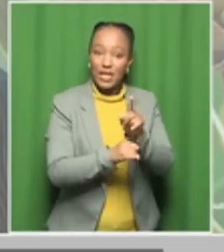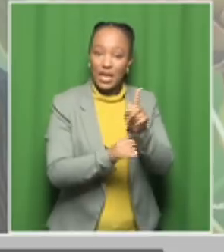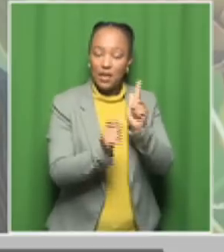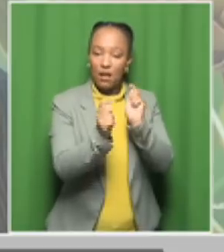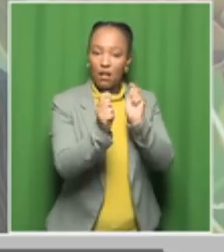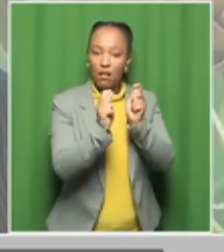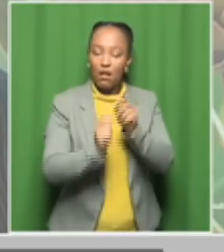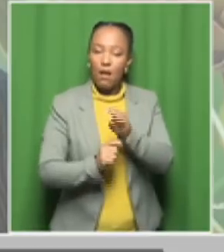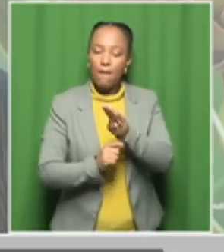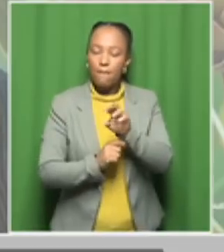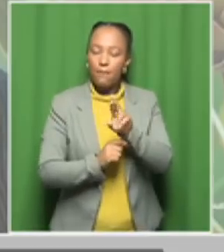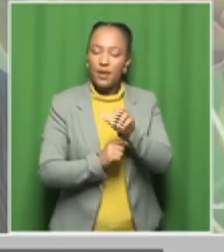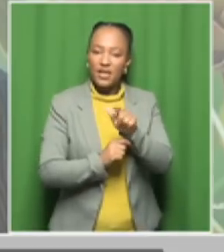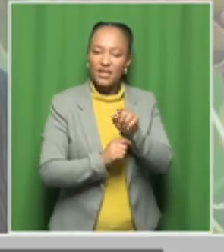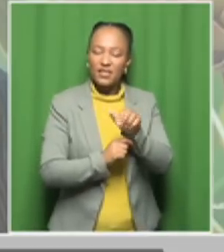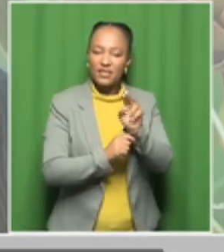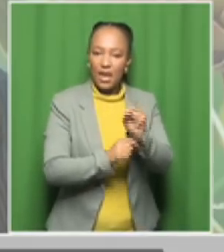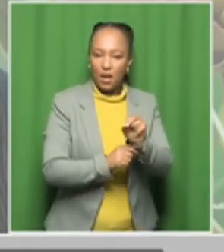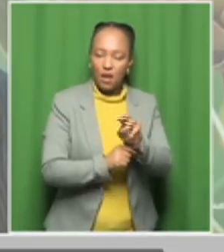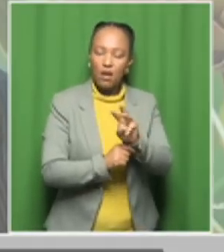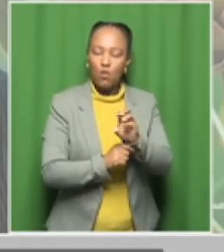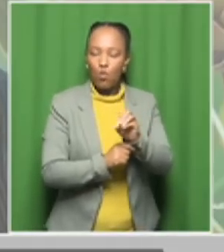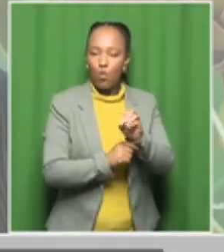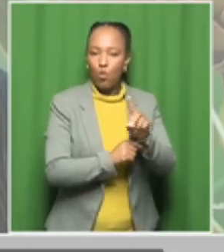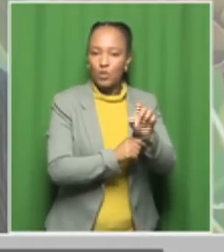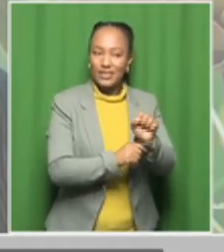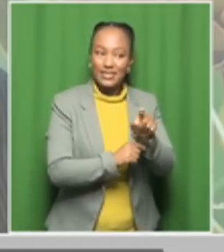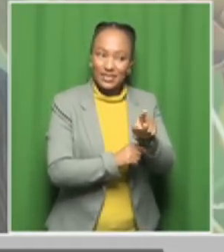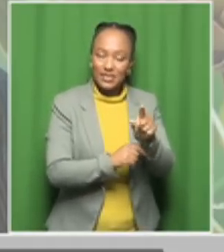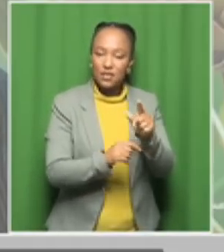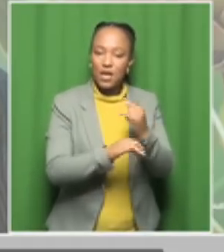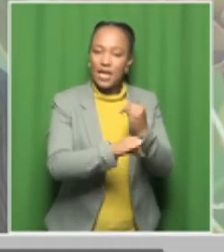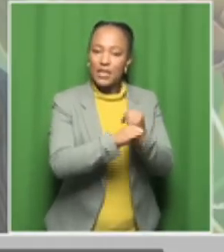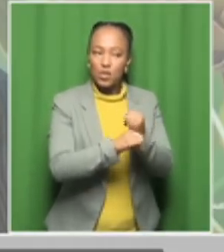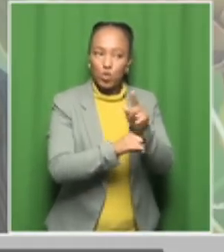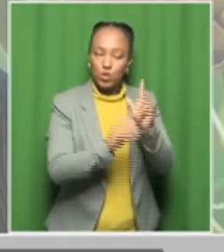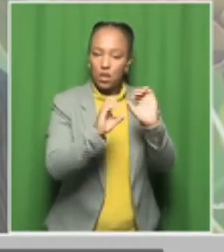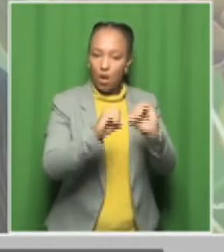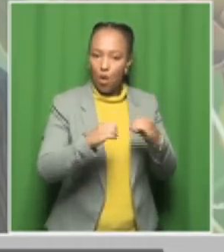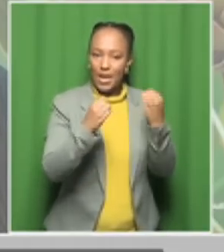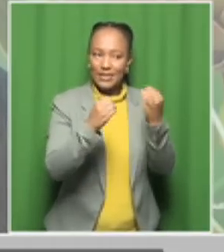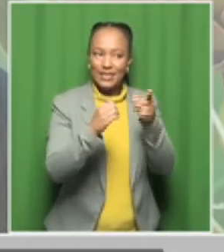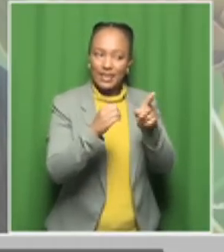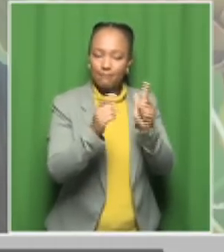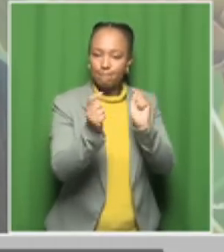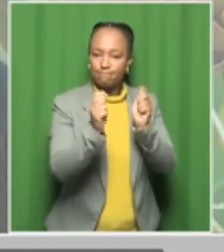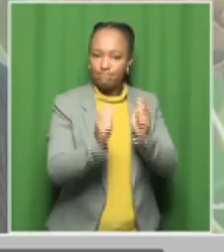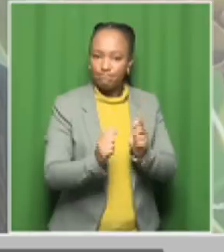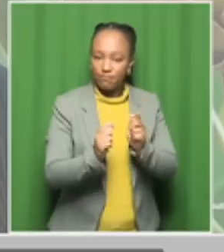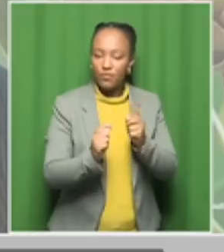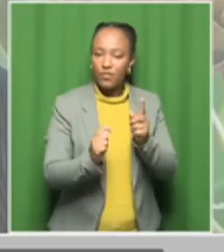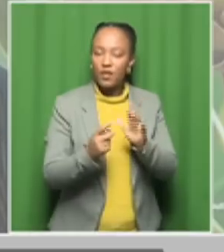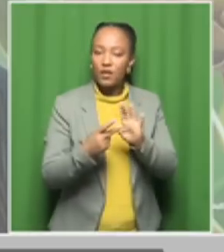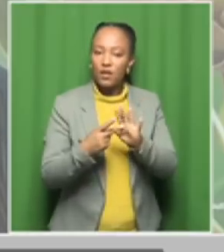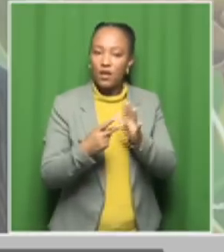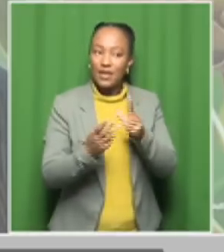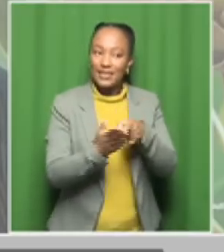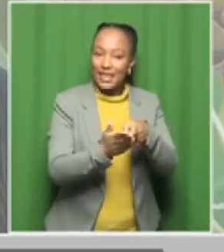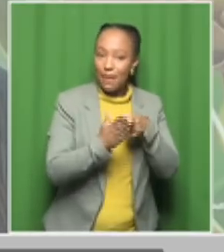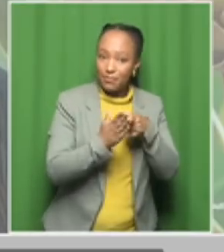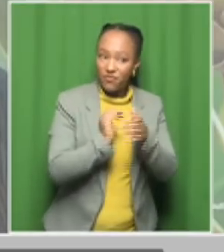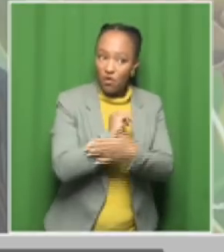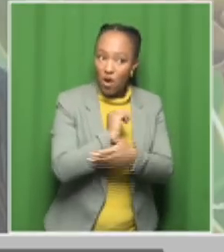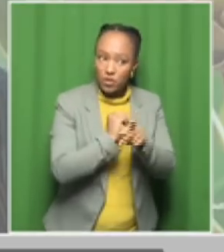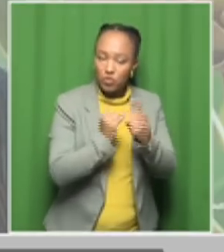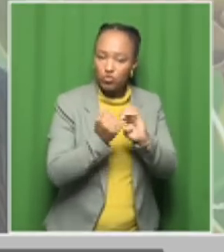help facilitate with, as you say, the managing, but one would imagine also the restructuring of debt for these